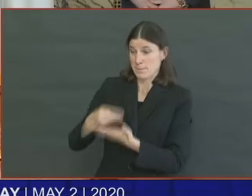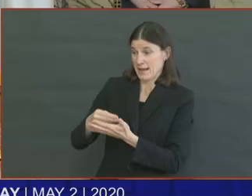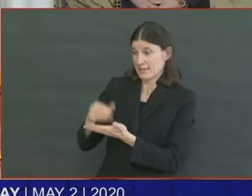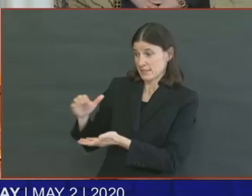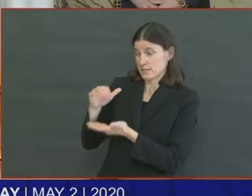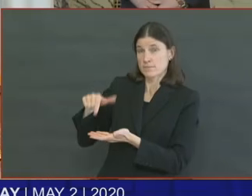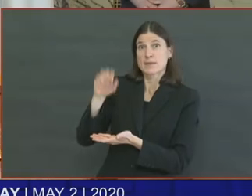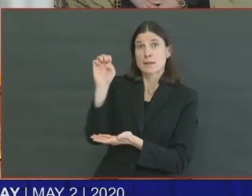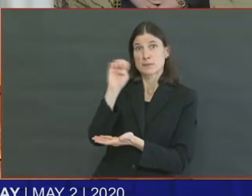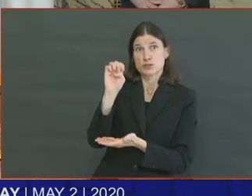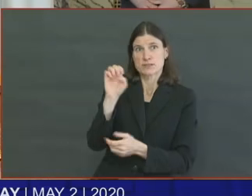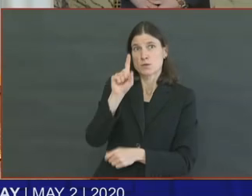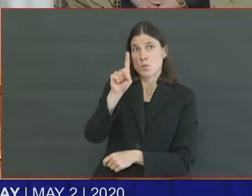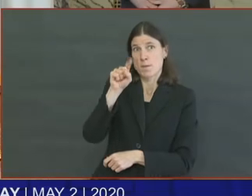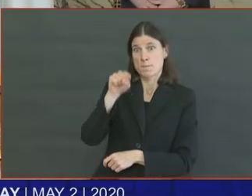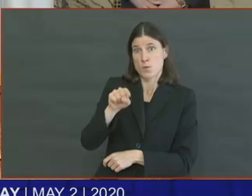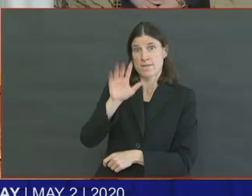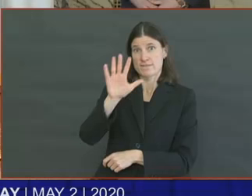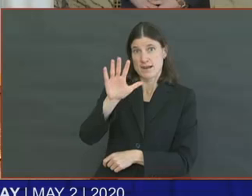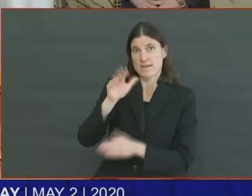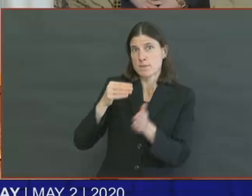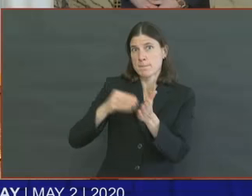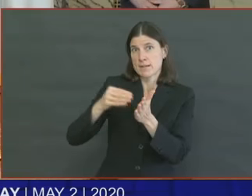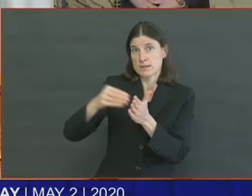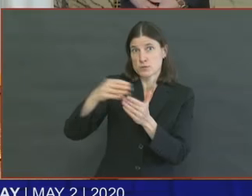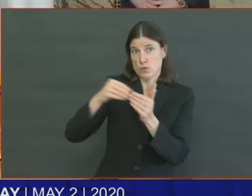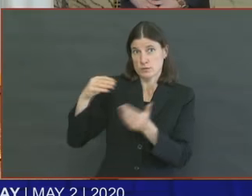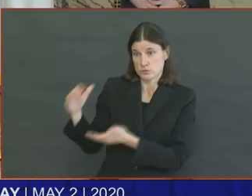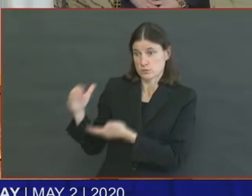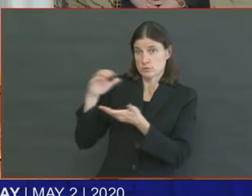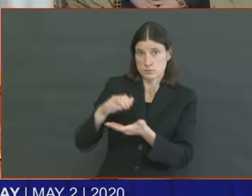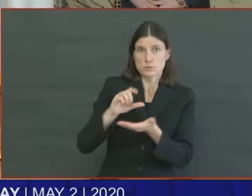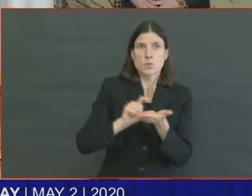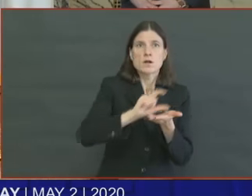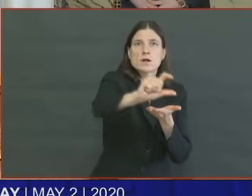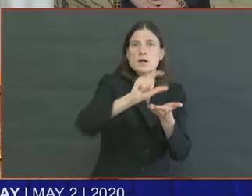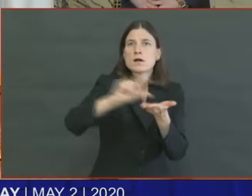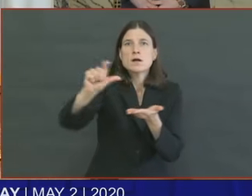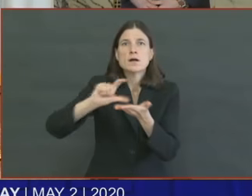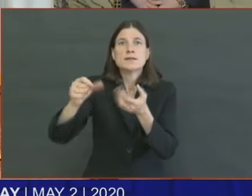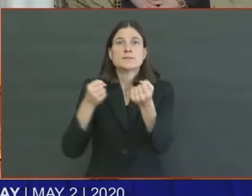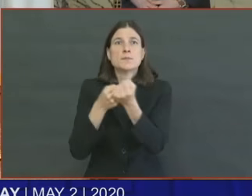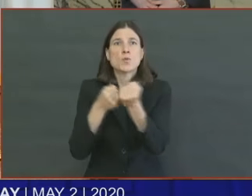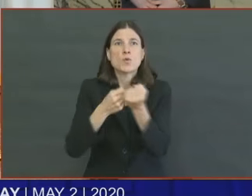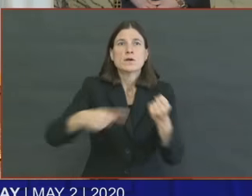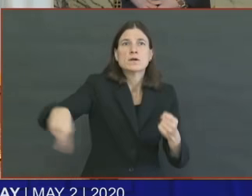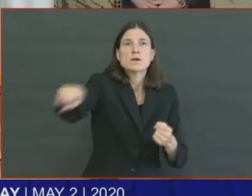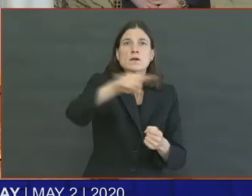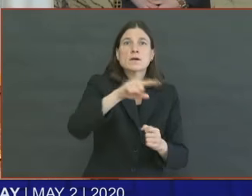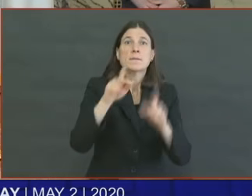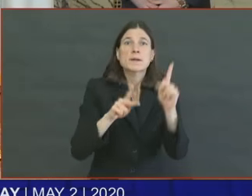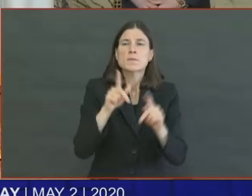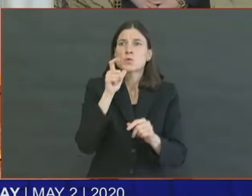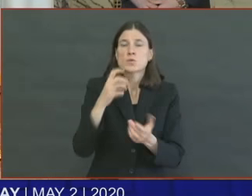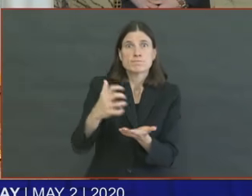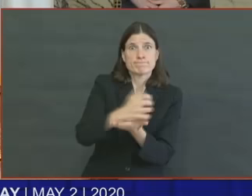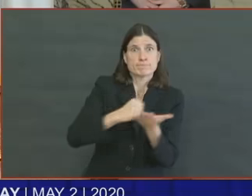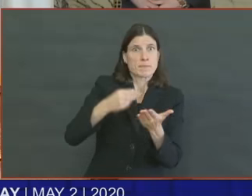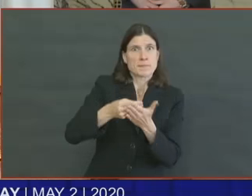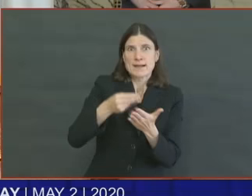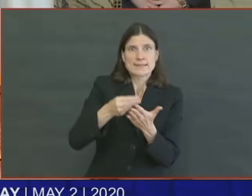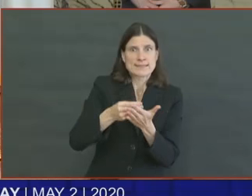emergency rental assistance, which is available to low-income renters who have been impacted by